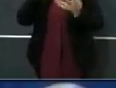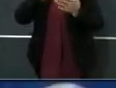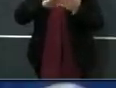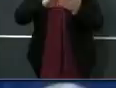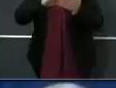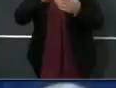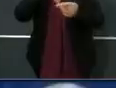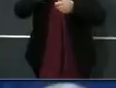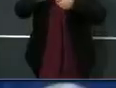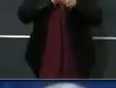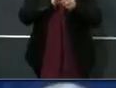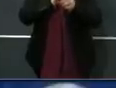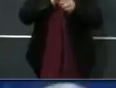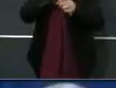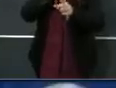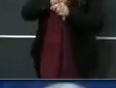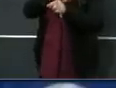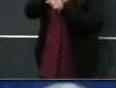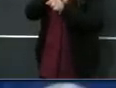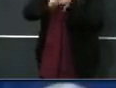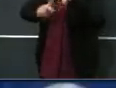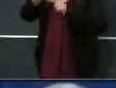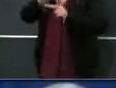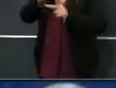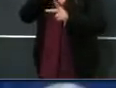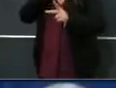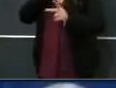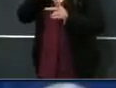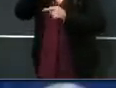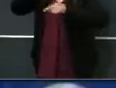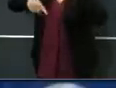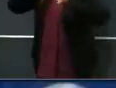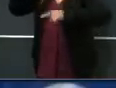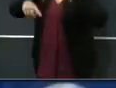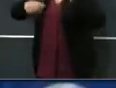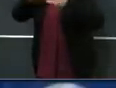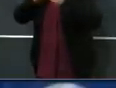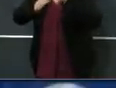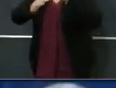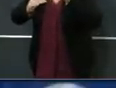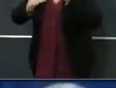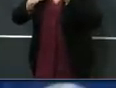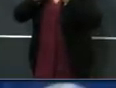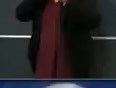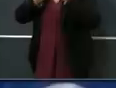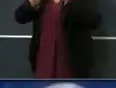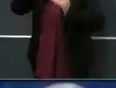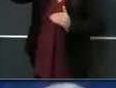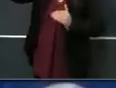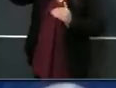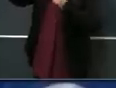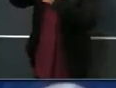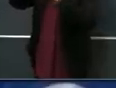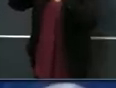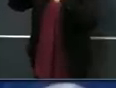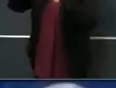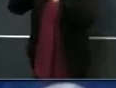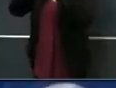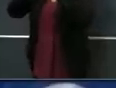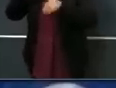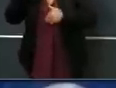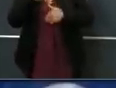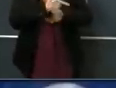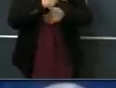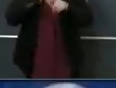I believe it was late last week we first started to see those disparities that weren't yet apparent, but showing